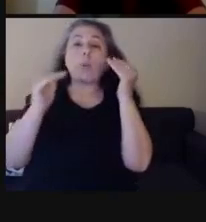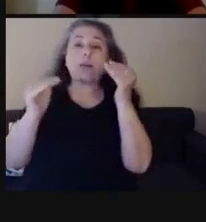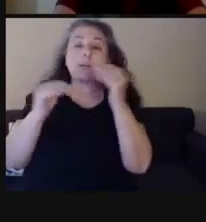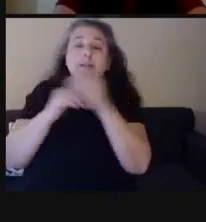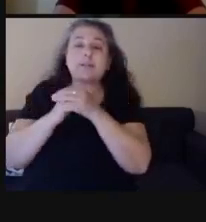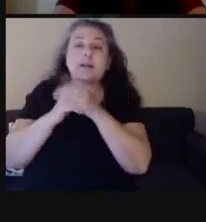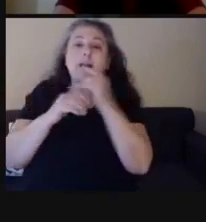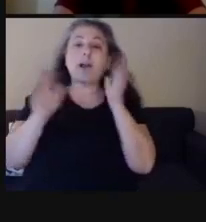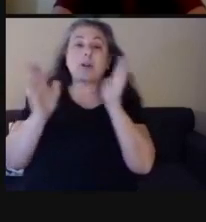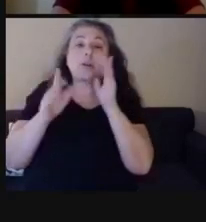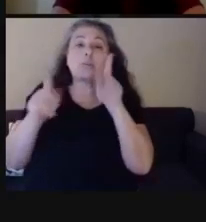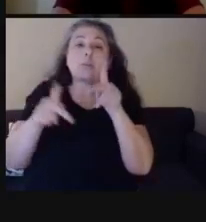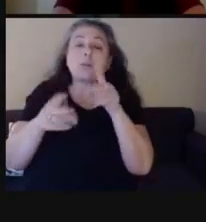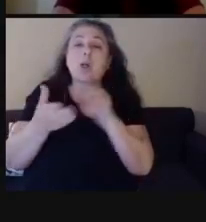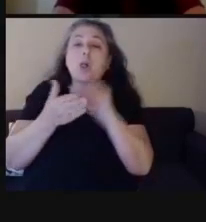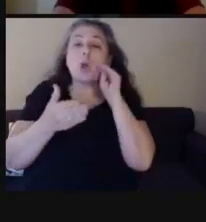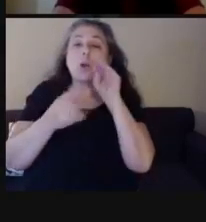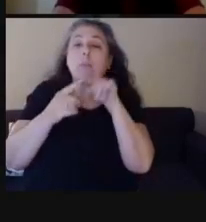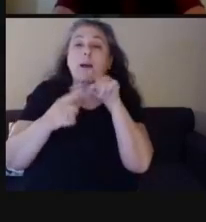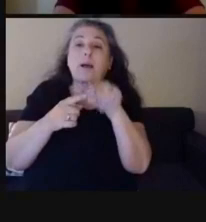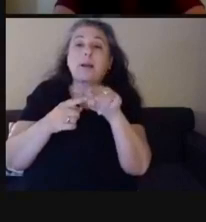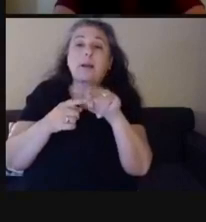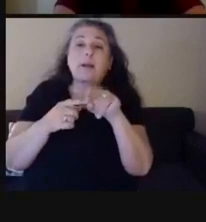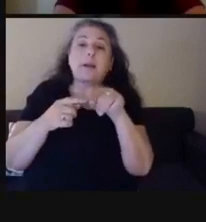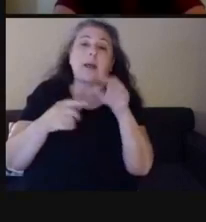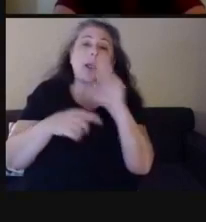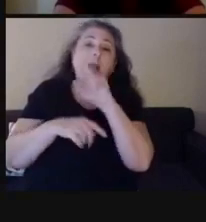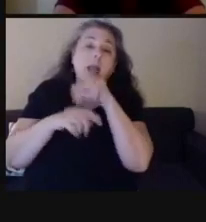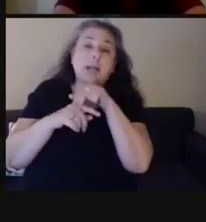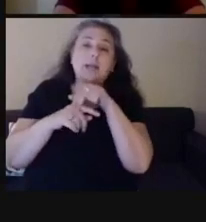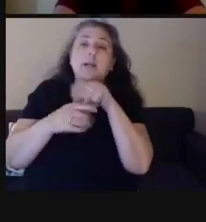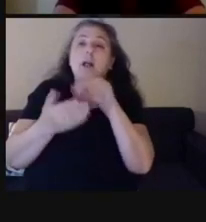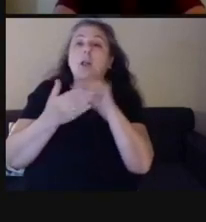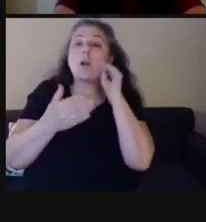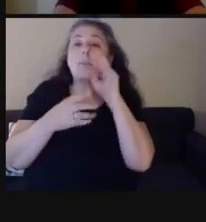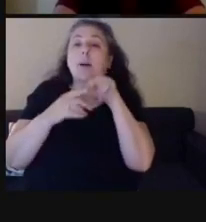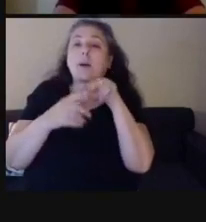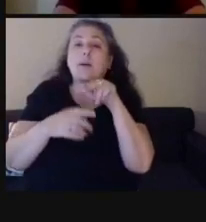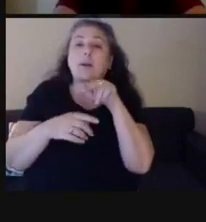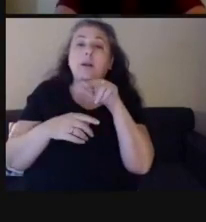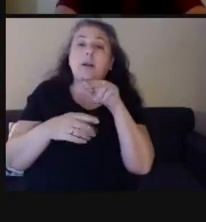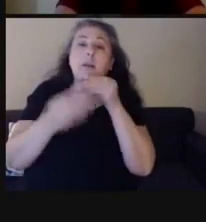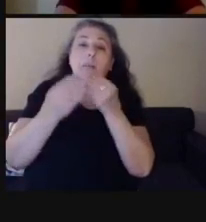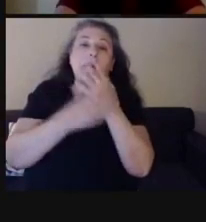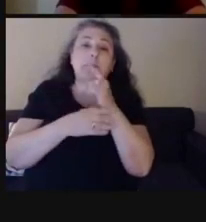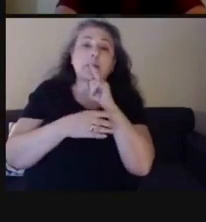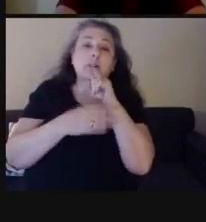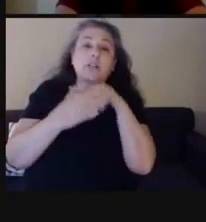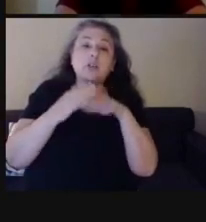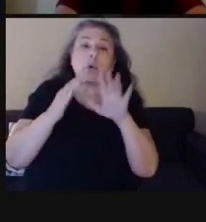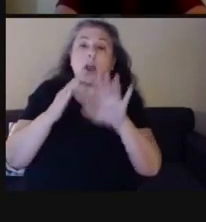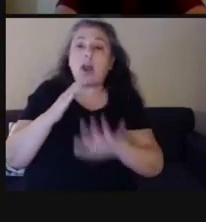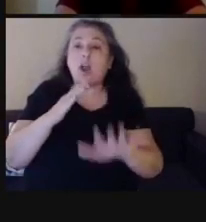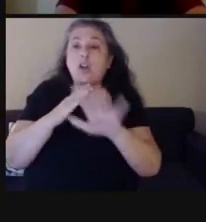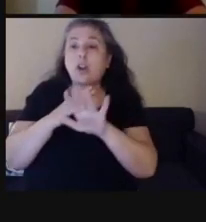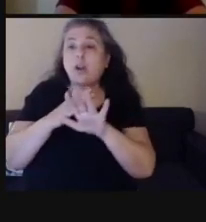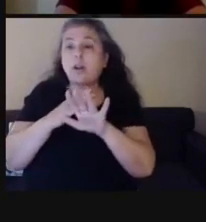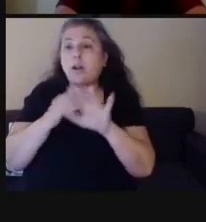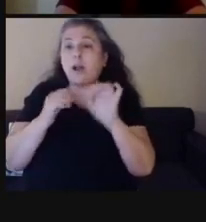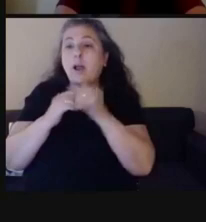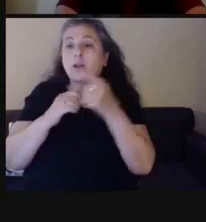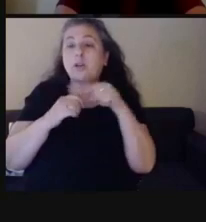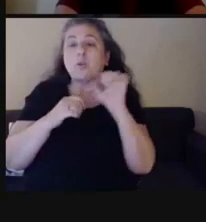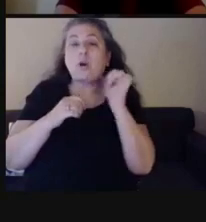I encourage folks to learn a little bit more about nature, learn a little bit more about the plants that are in your area, and how you